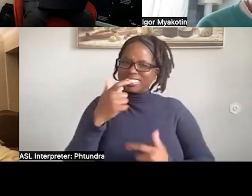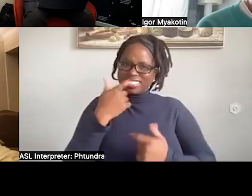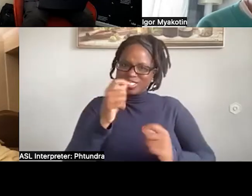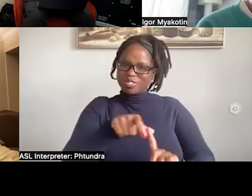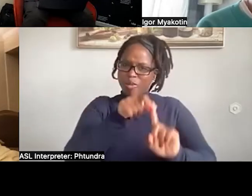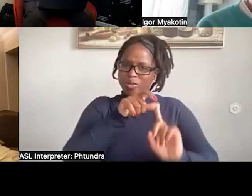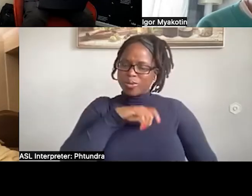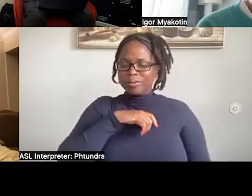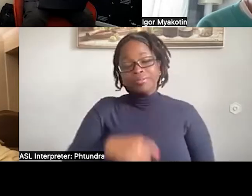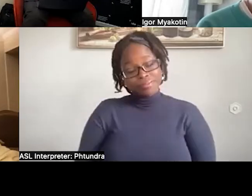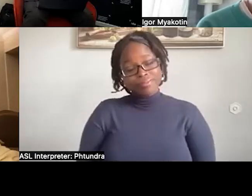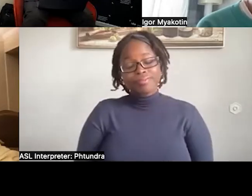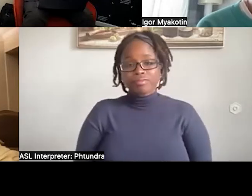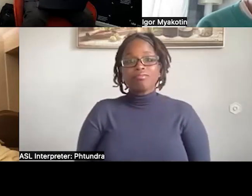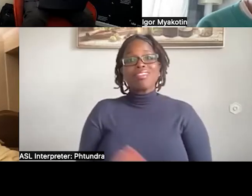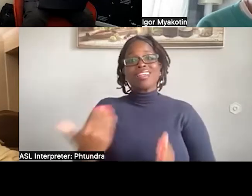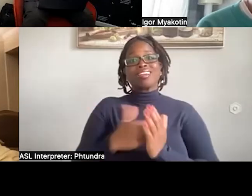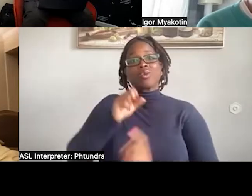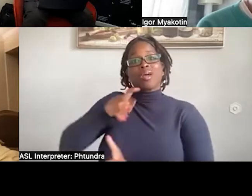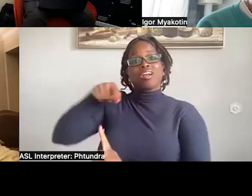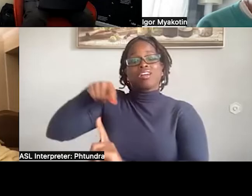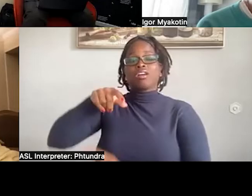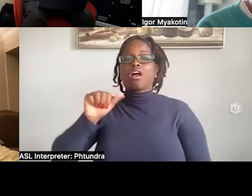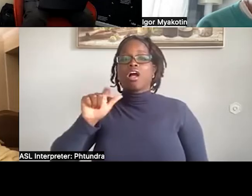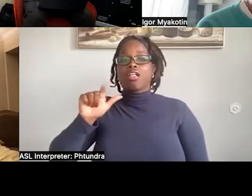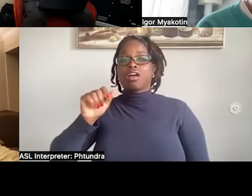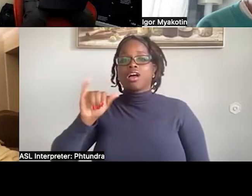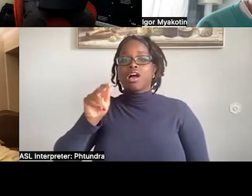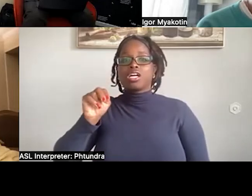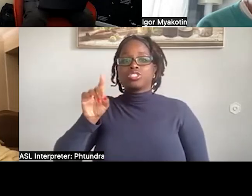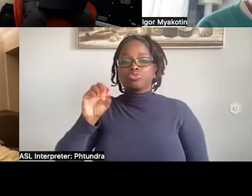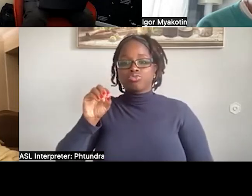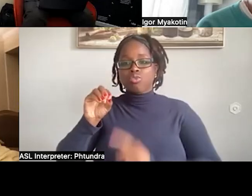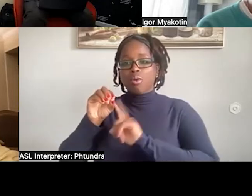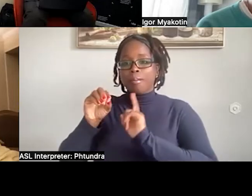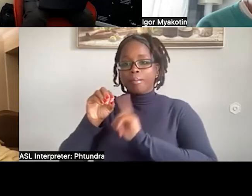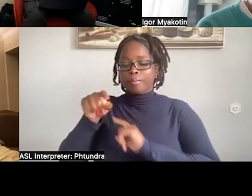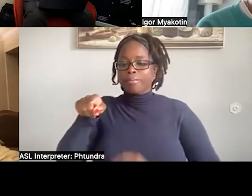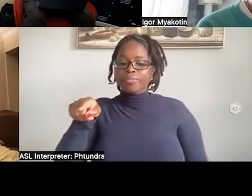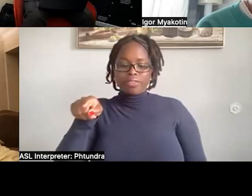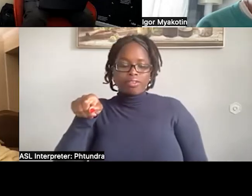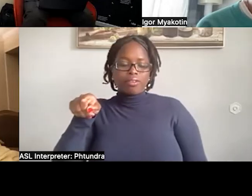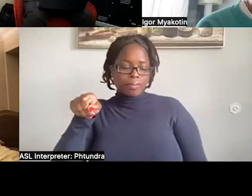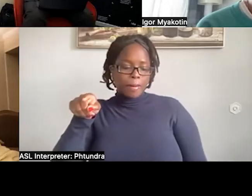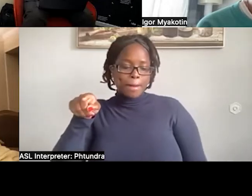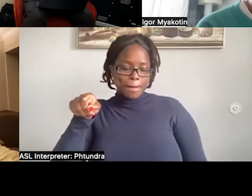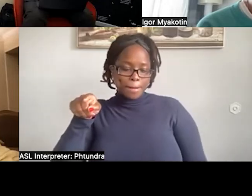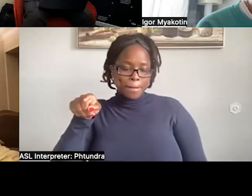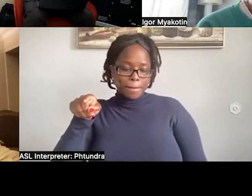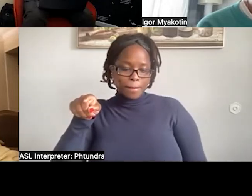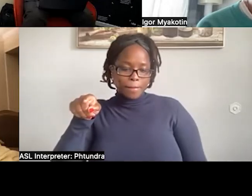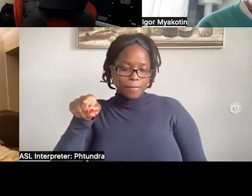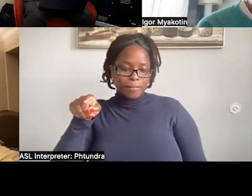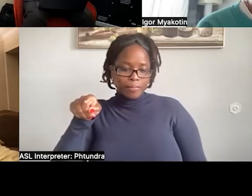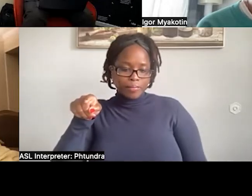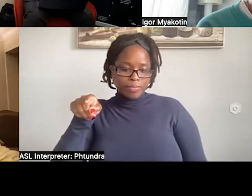another example is Alejandro made a film called Terra Nova, who won in Rotterdam, and it's completely financed by the